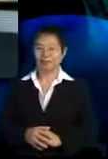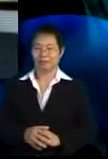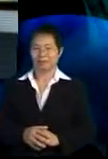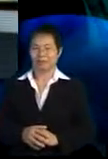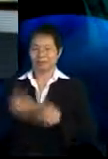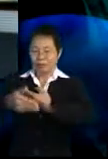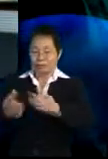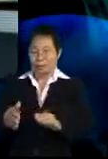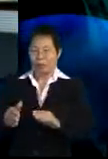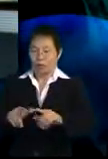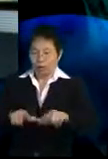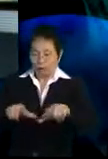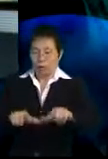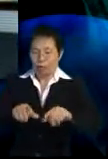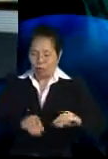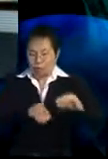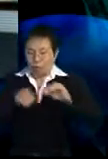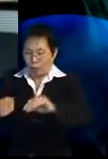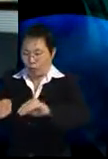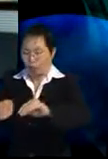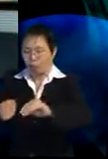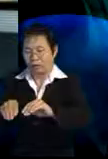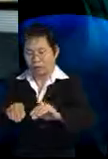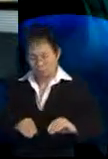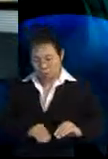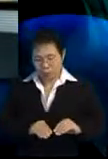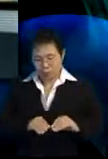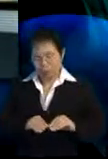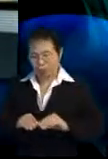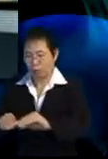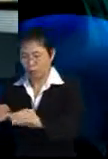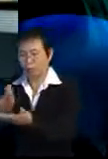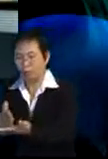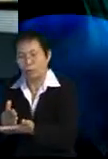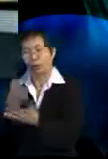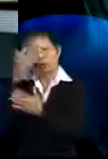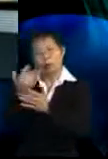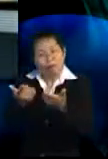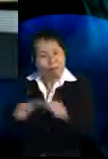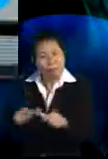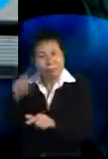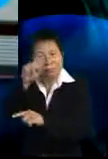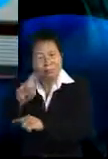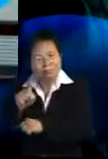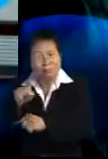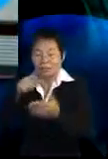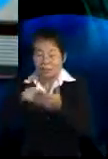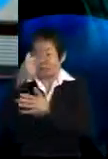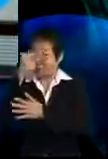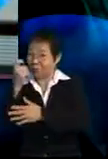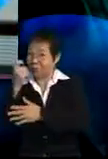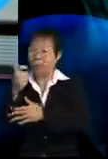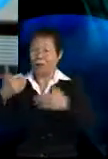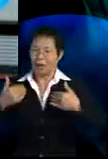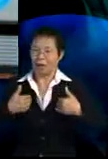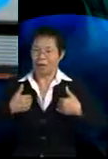The block of wood moves and eventually comes to rest. Why do you think this happens? This is because